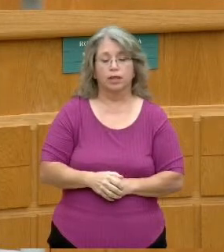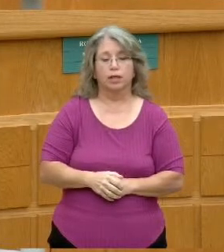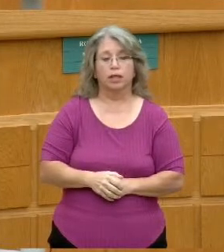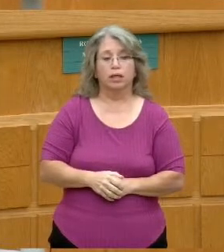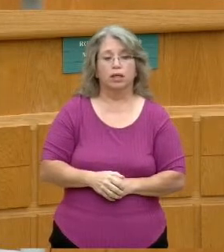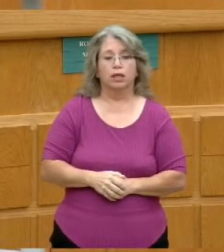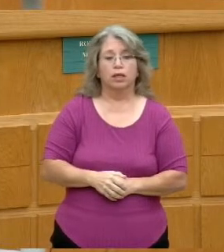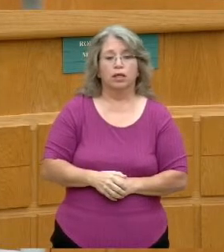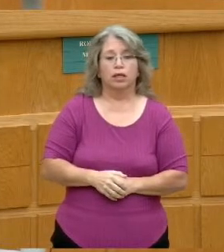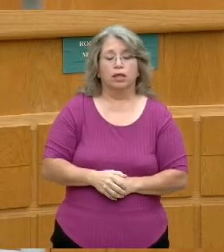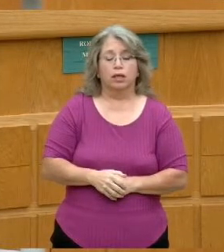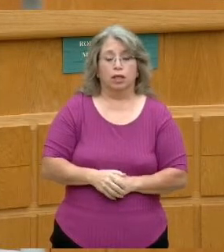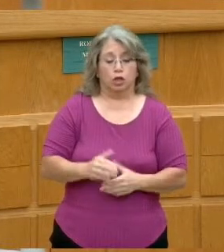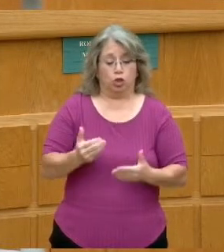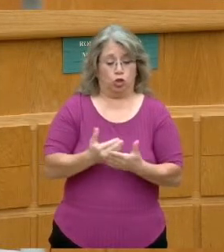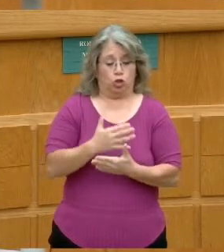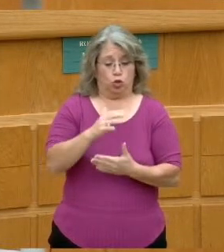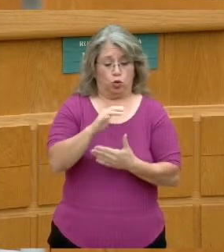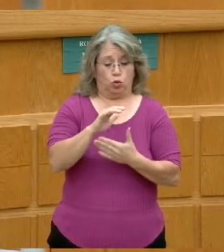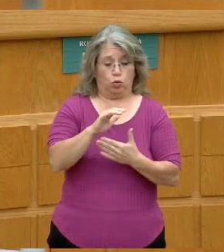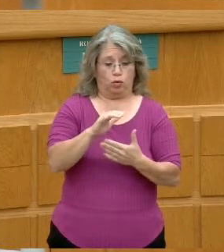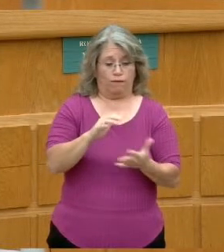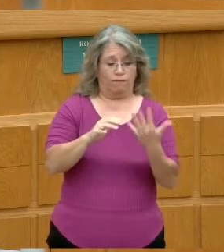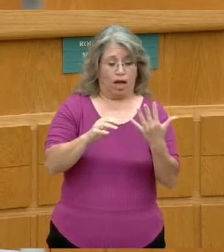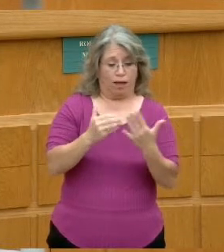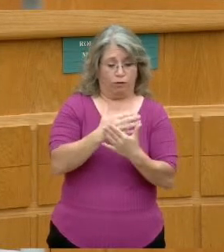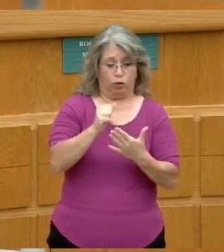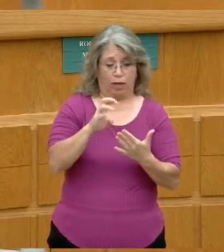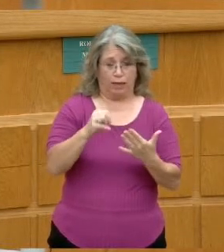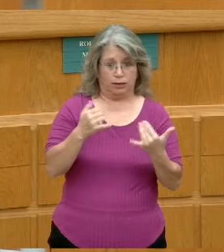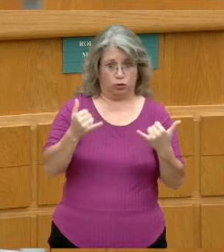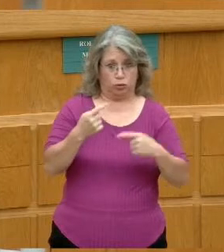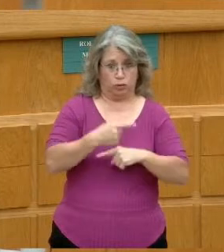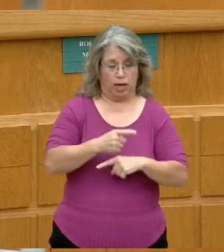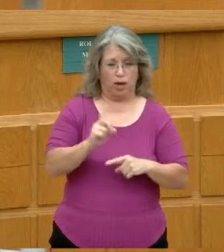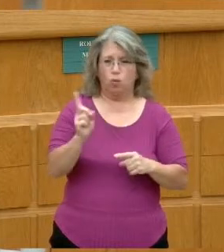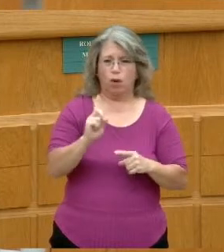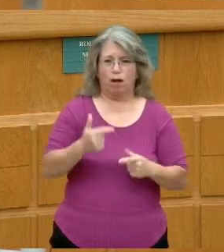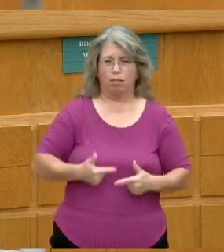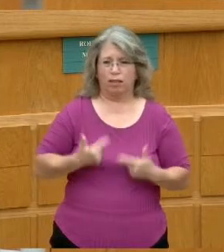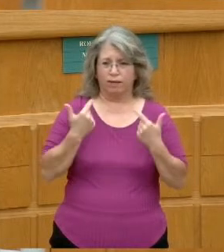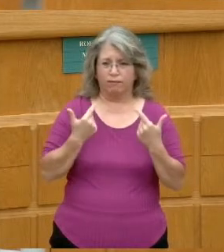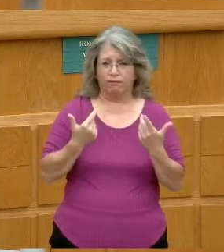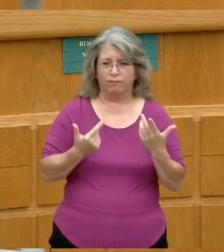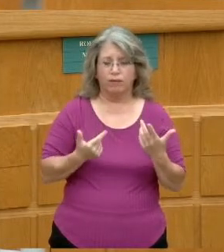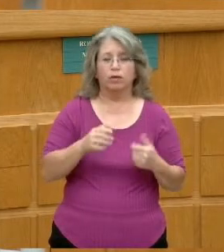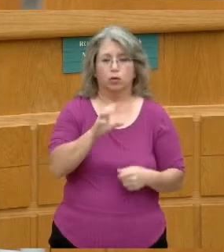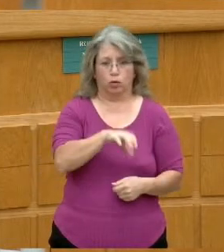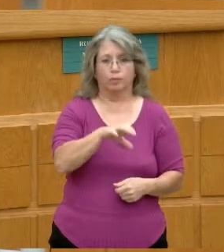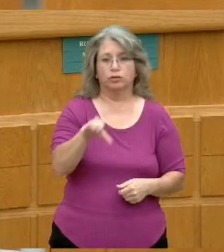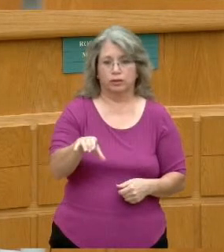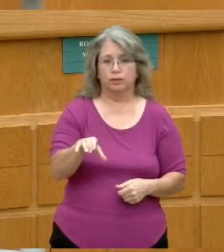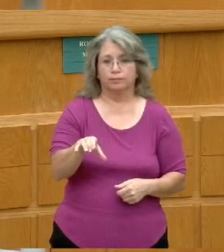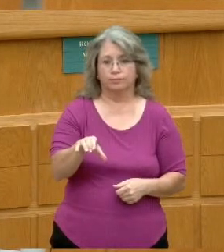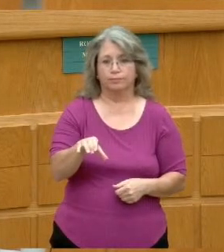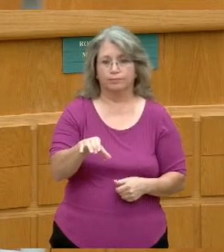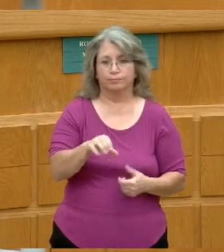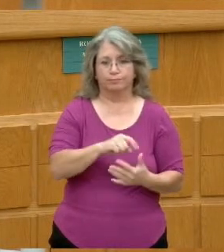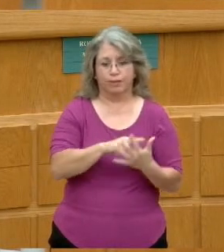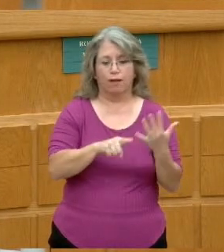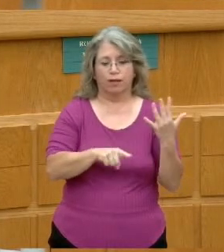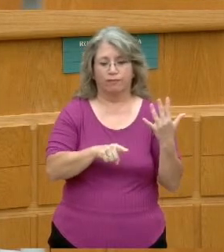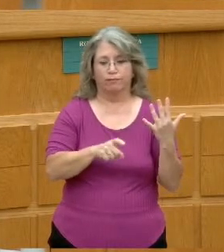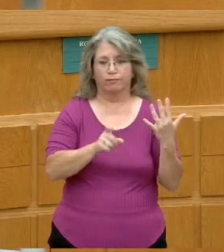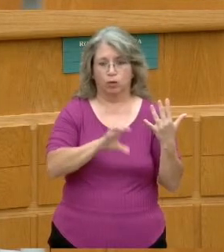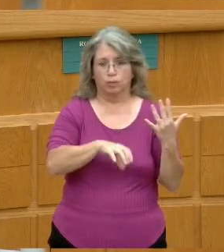where are they from? And today, the 5 additional cases that we're monitoring or tracking now, they're all from Corpus Christi. So that leaves,